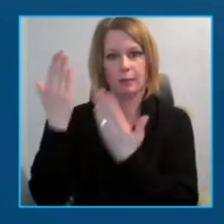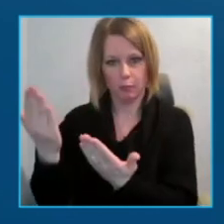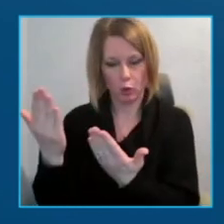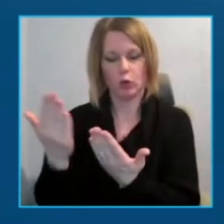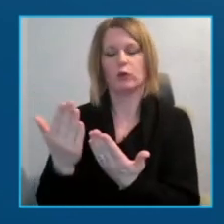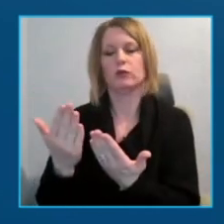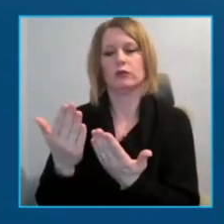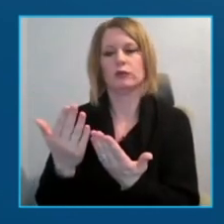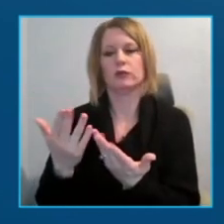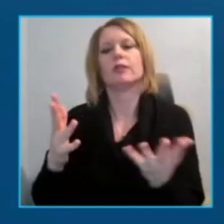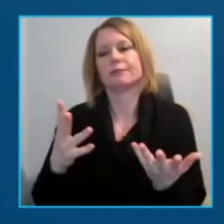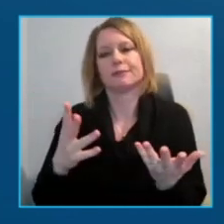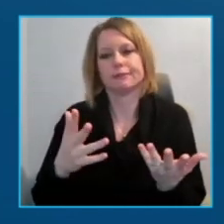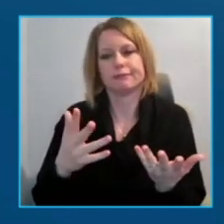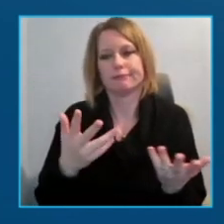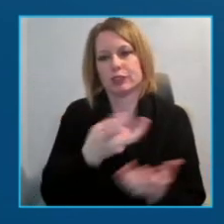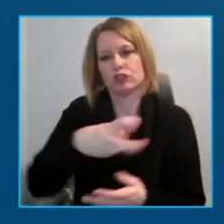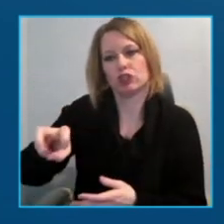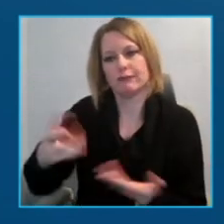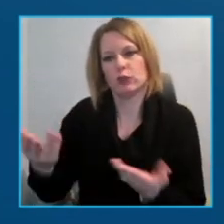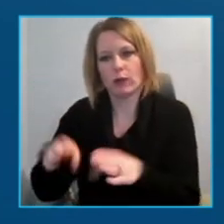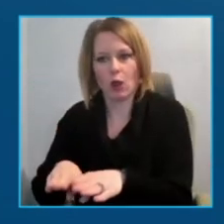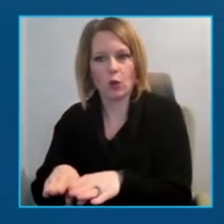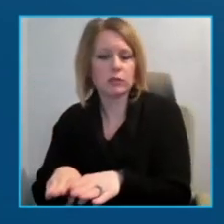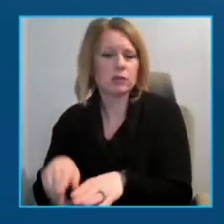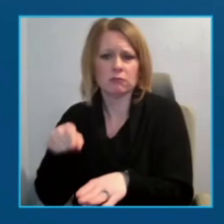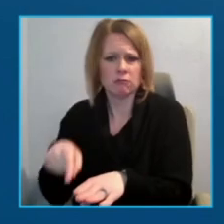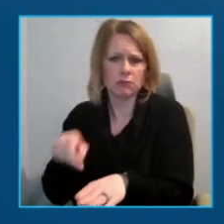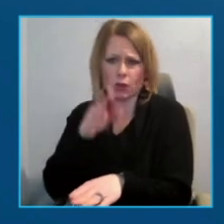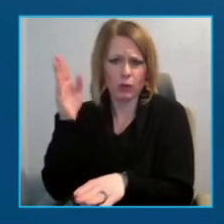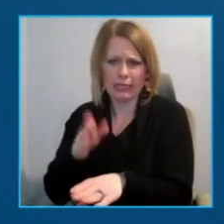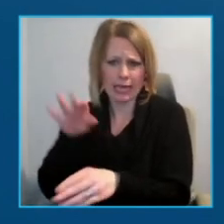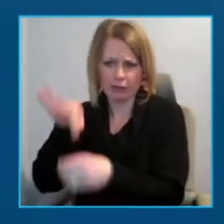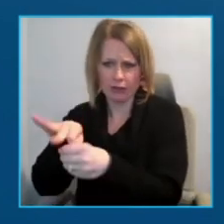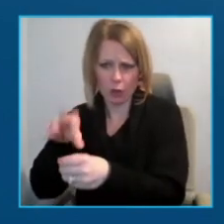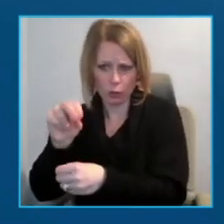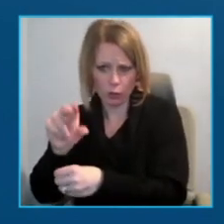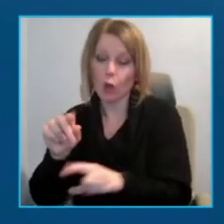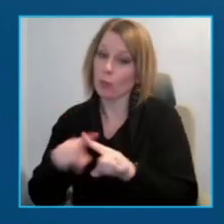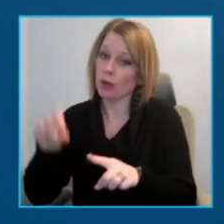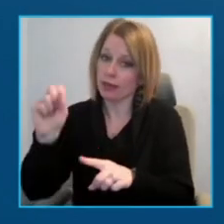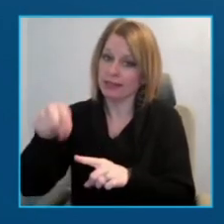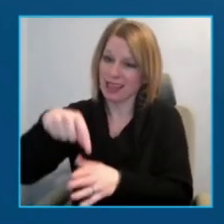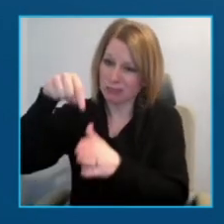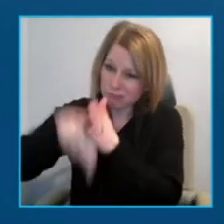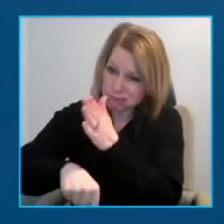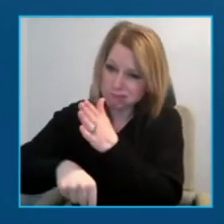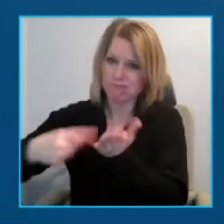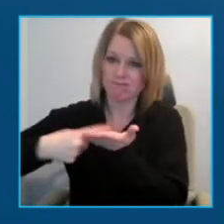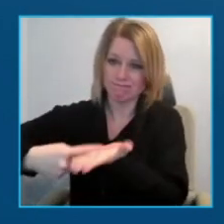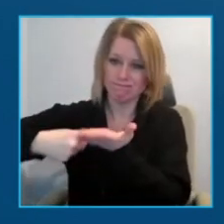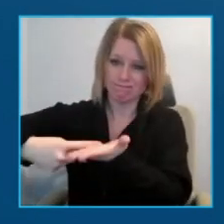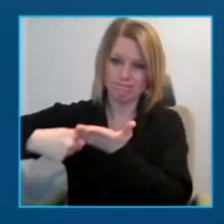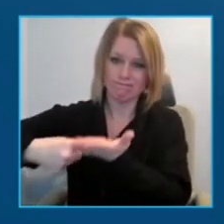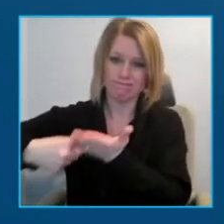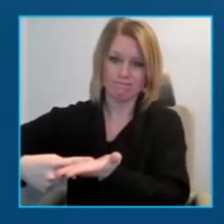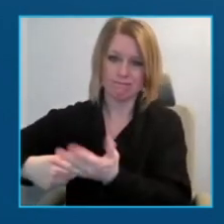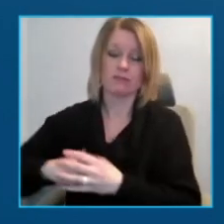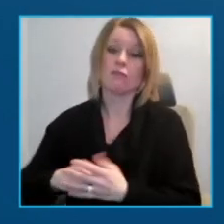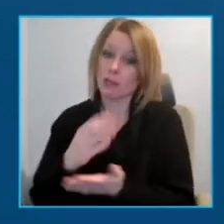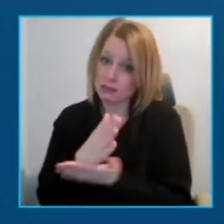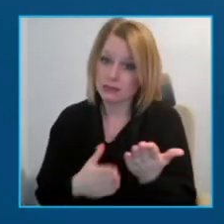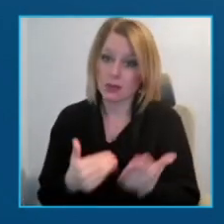meetings. We've never taken a vote in those, but we had had some deep discussion. And there are times when some of our members didn't feel